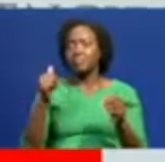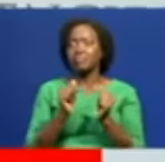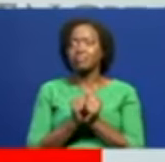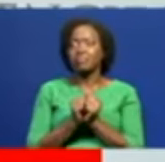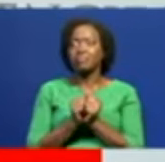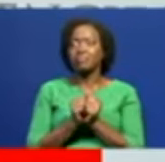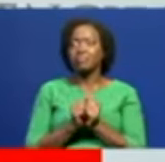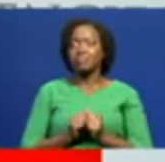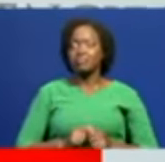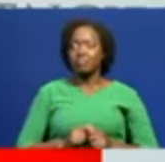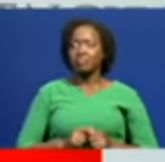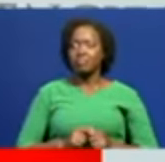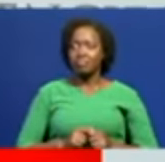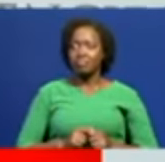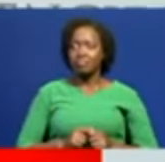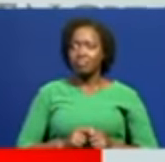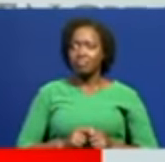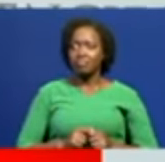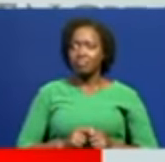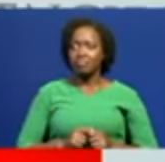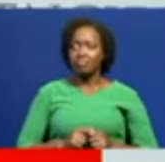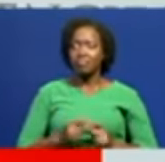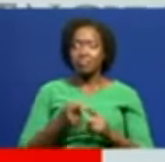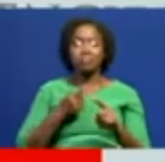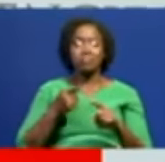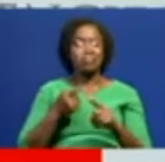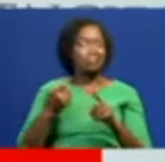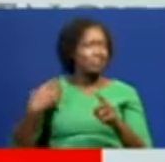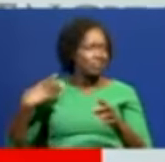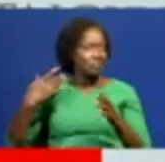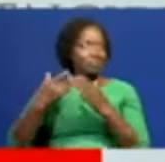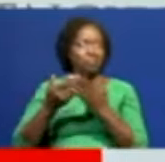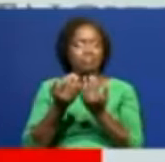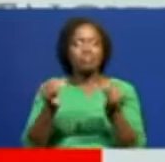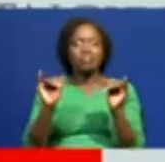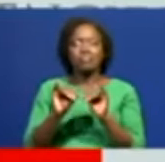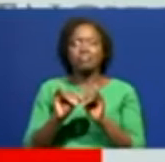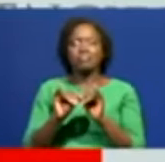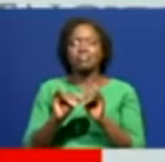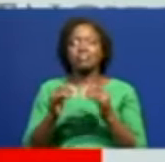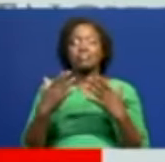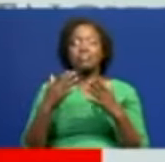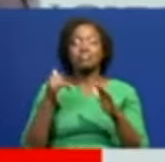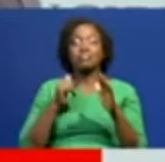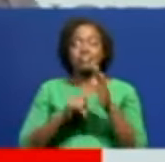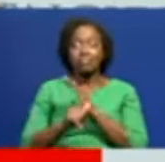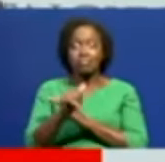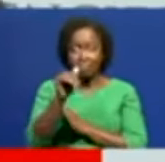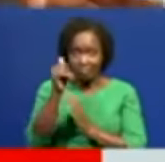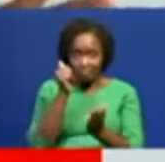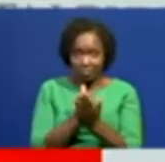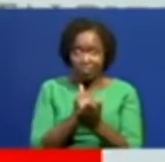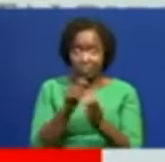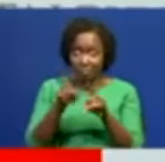10. Since independence, I'm number 10. So people have passed through that office. Even yours, people have